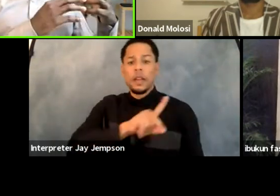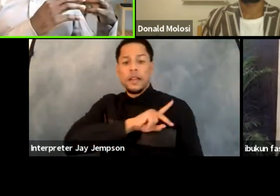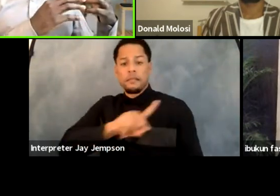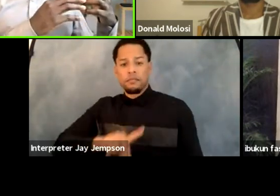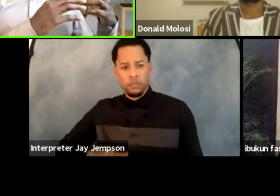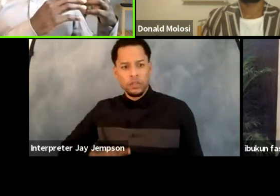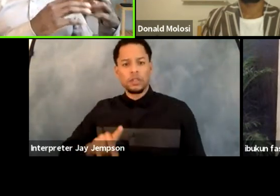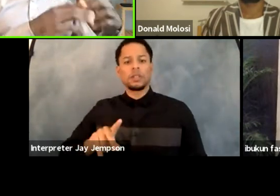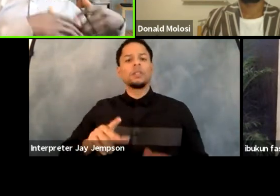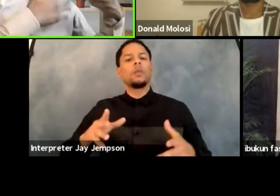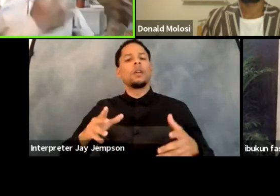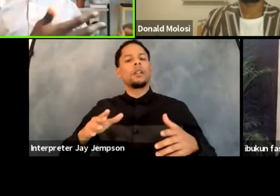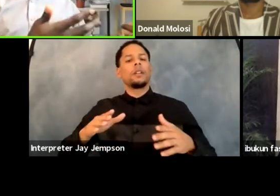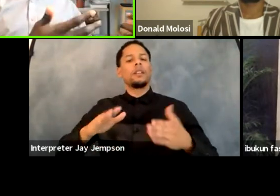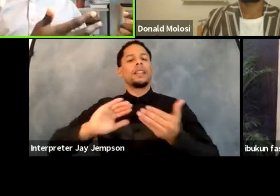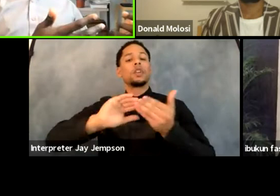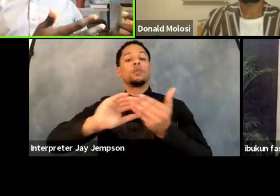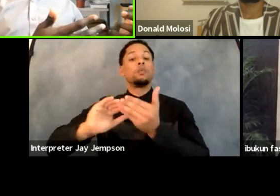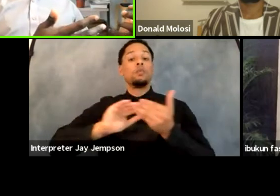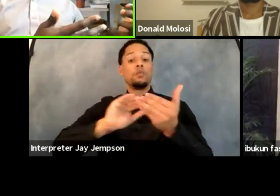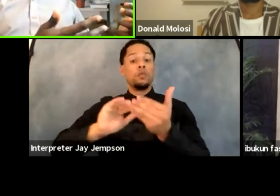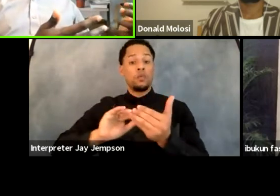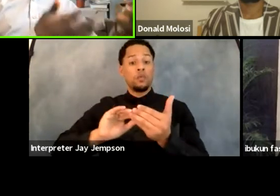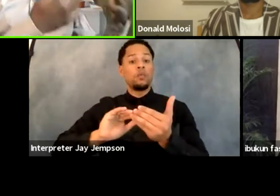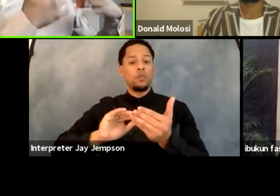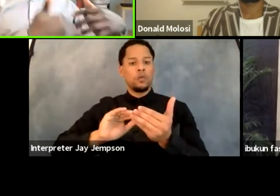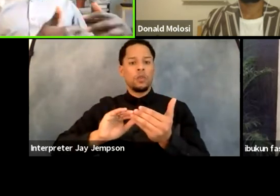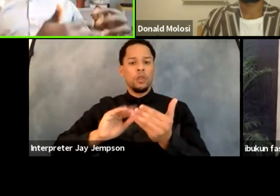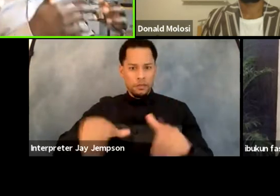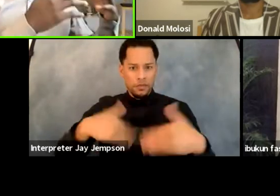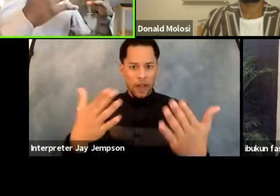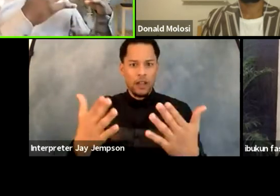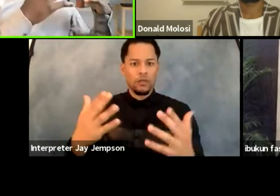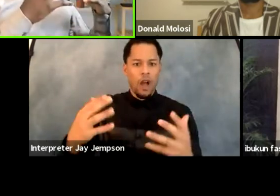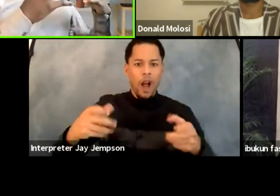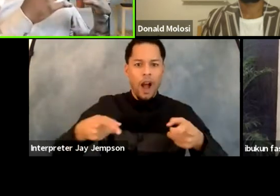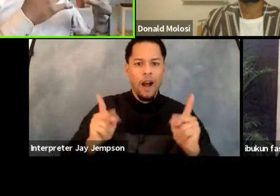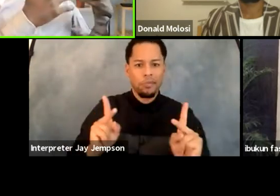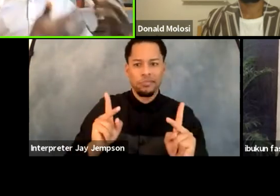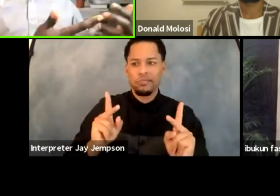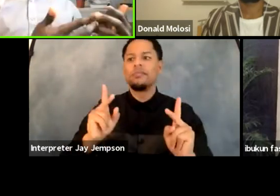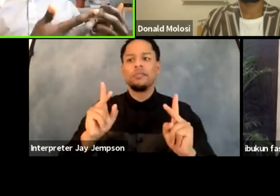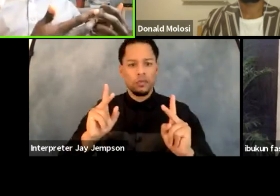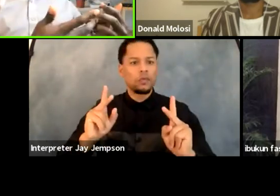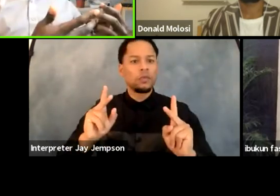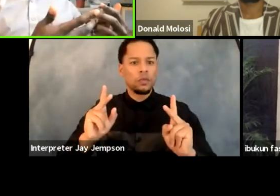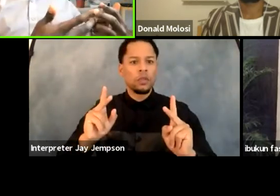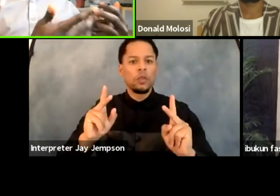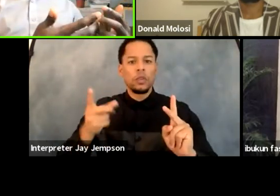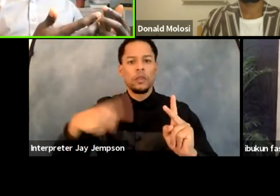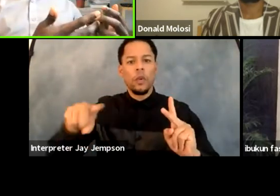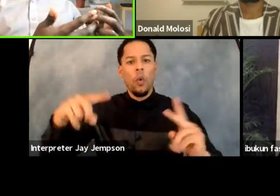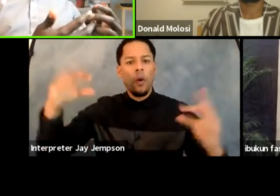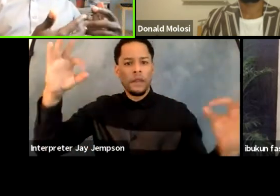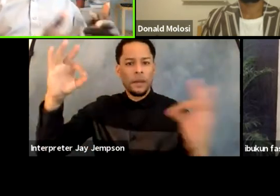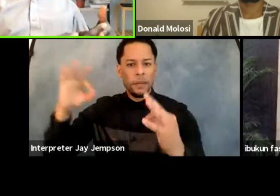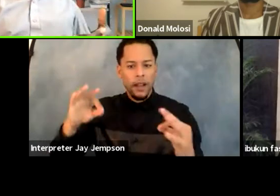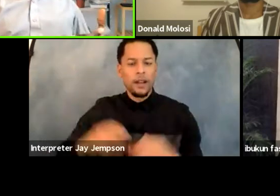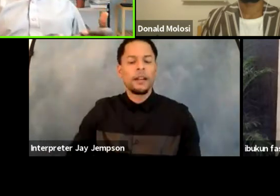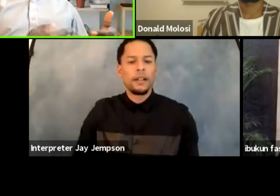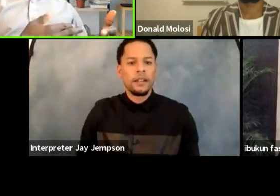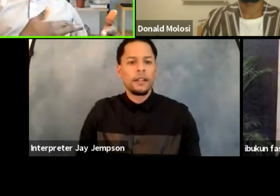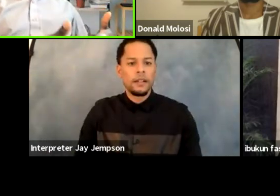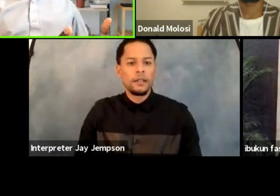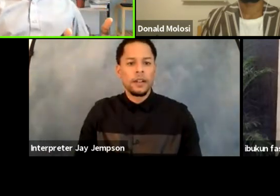platform when you outsource that, you know, that third eye responsibility to them to ask